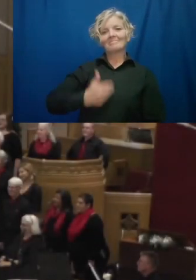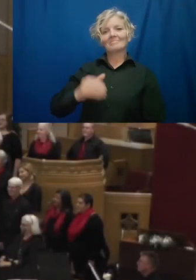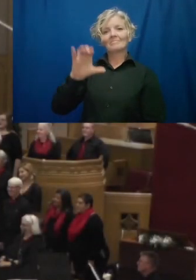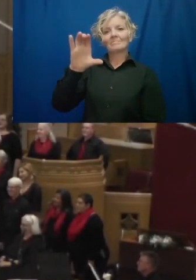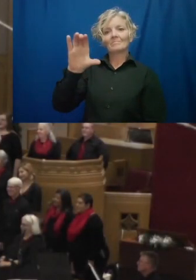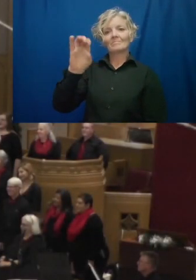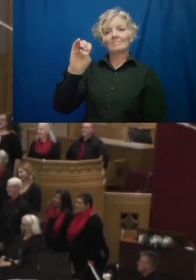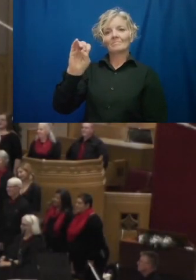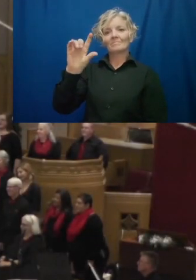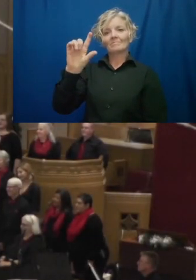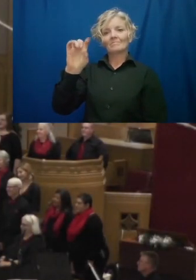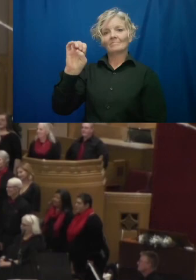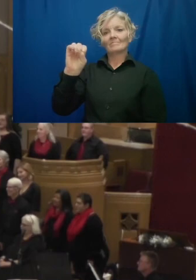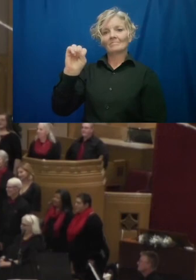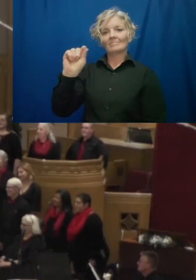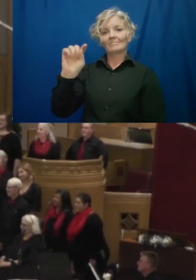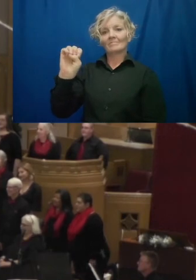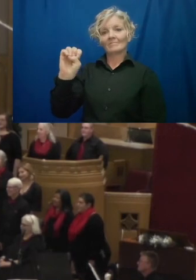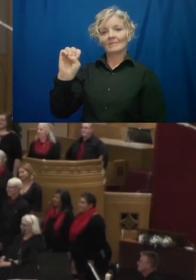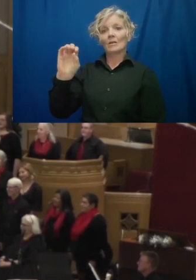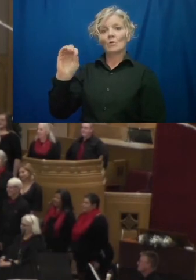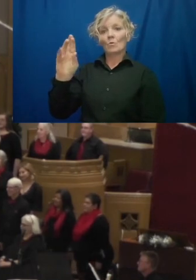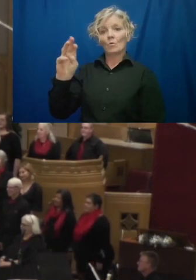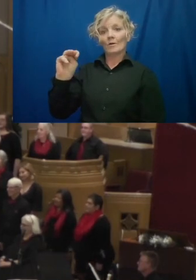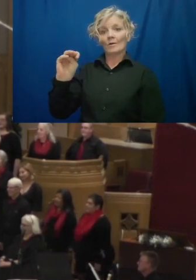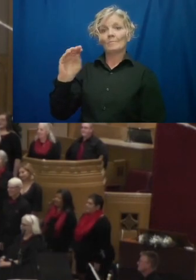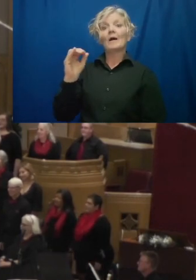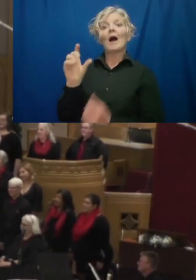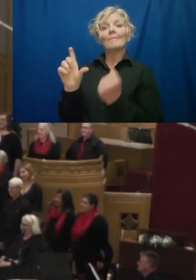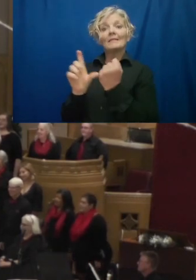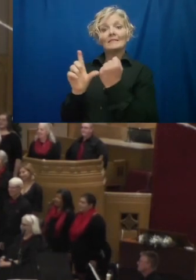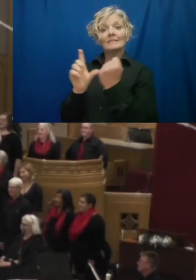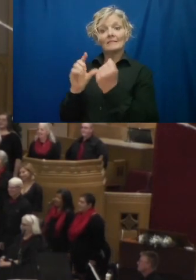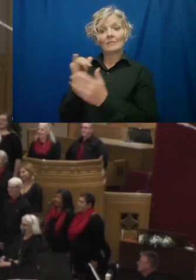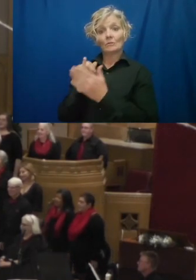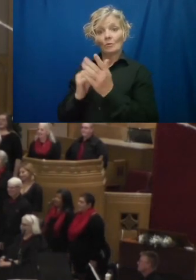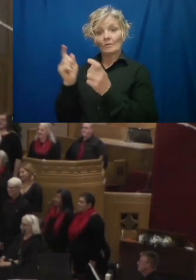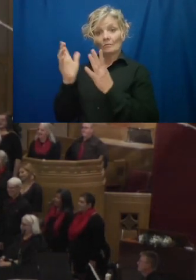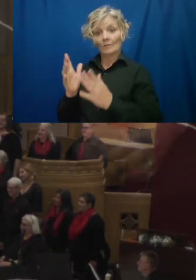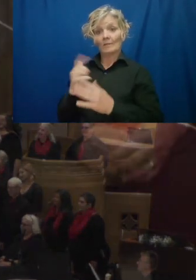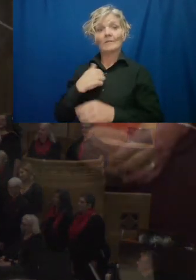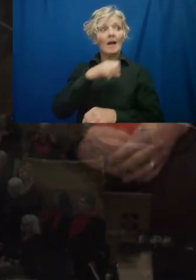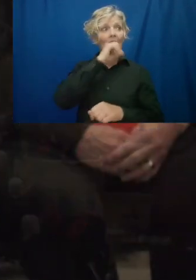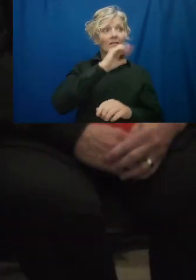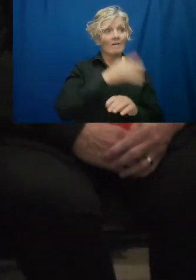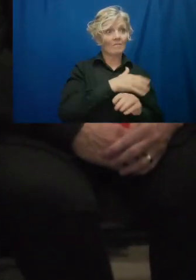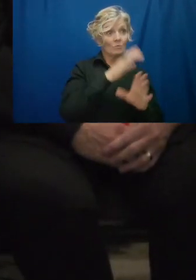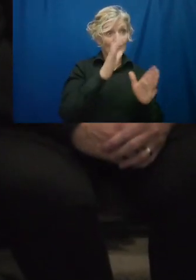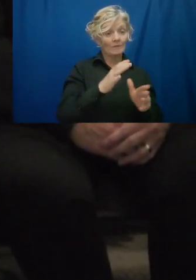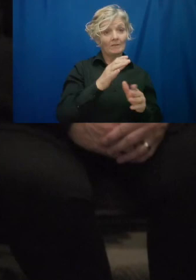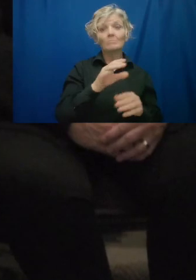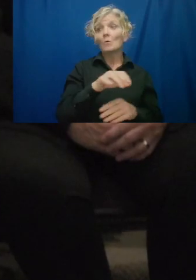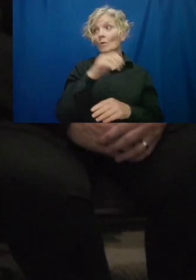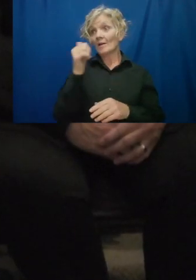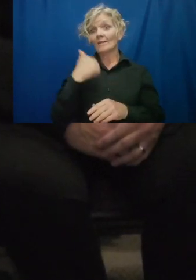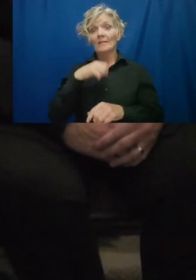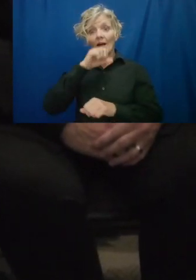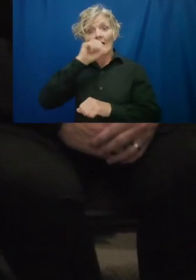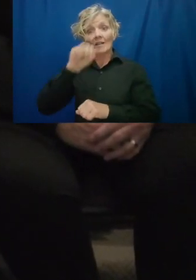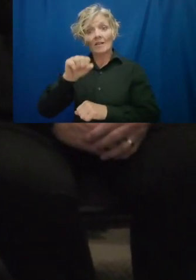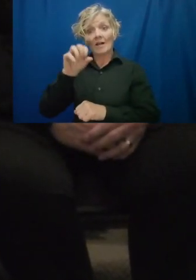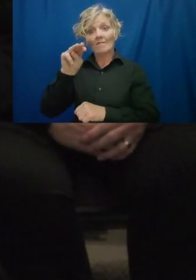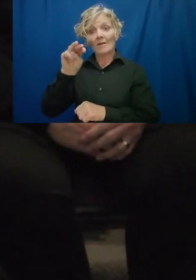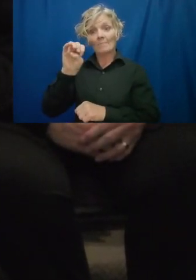Good afternoon, my name is Celeste Oram. I'm assistant to the artistic director. My other passion besides choral singing is medieval